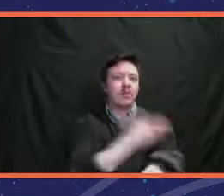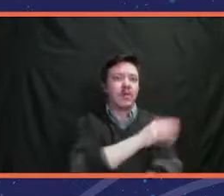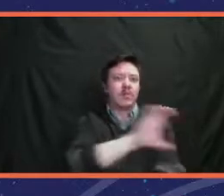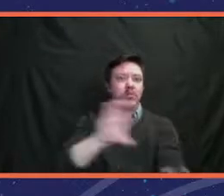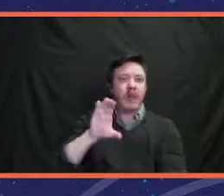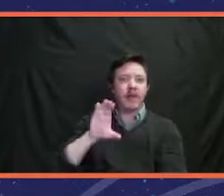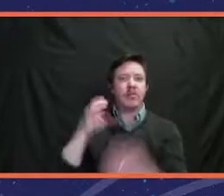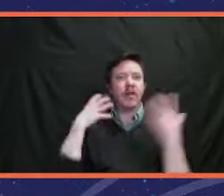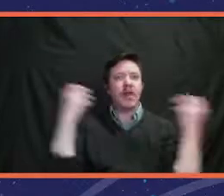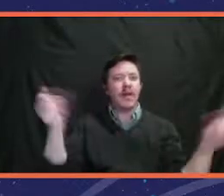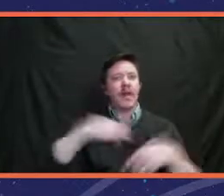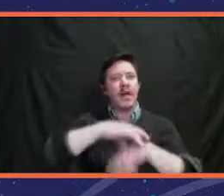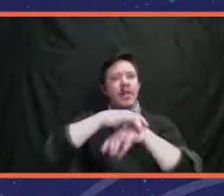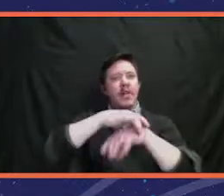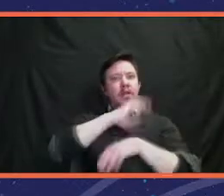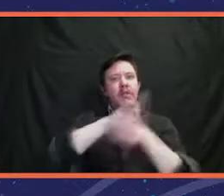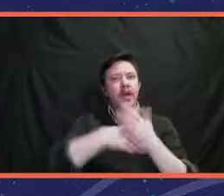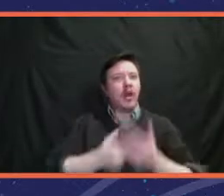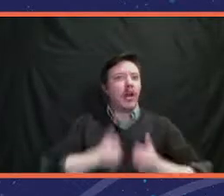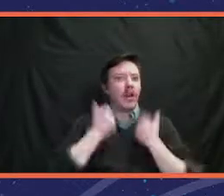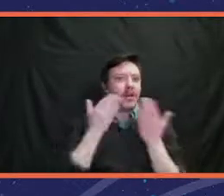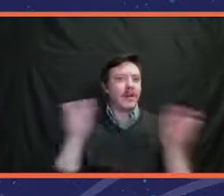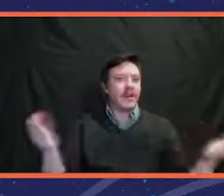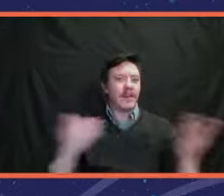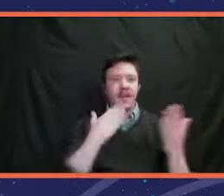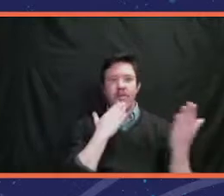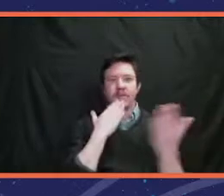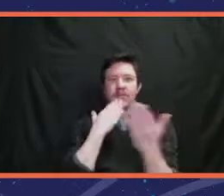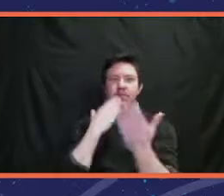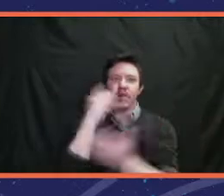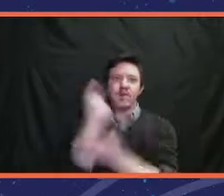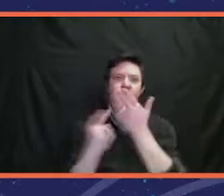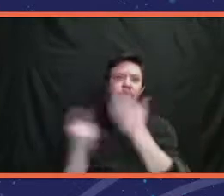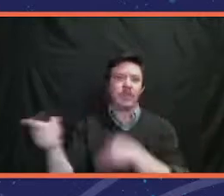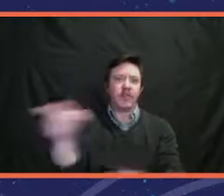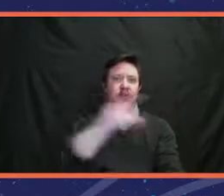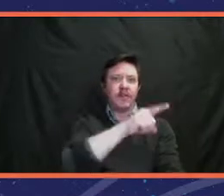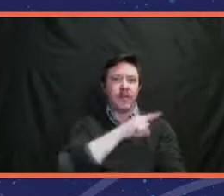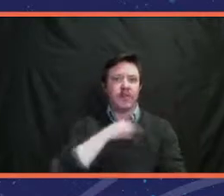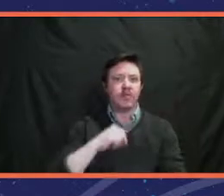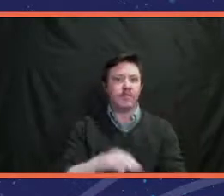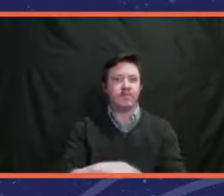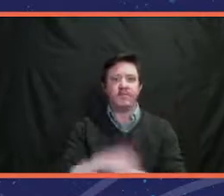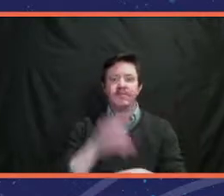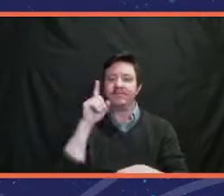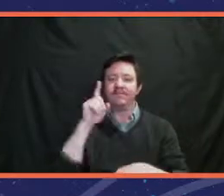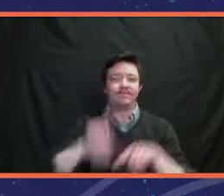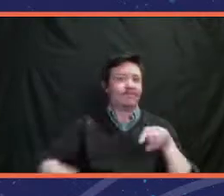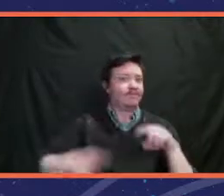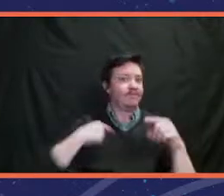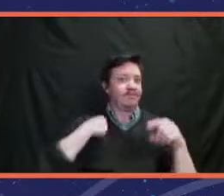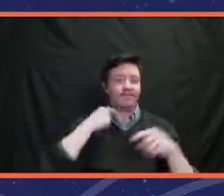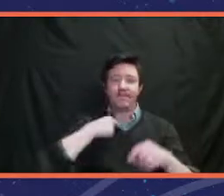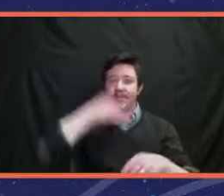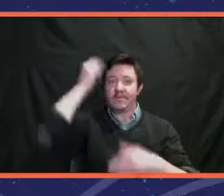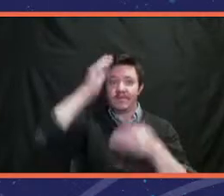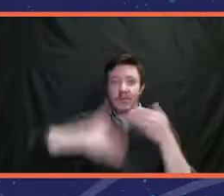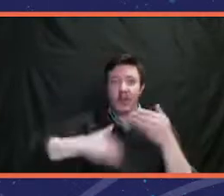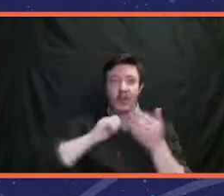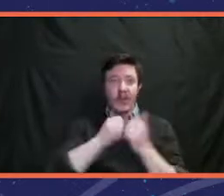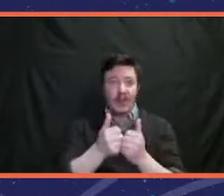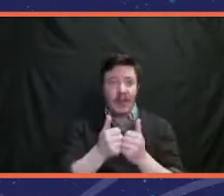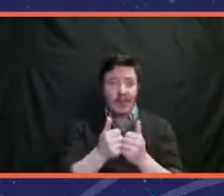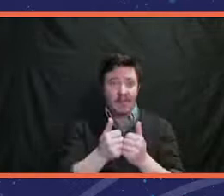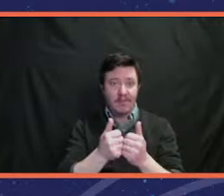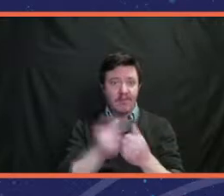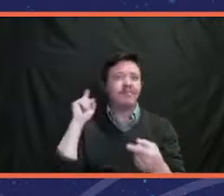living things. I'm so grateful for each of you, and I can't think of a better way to close this session until next time